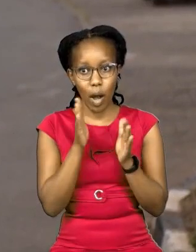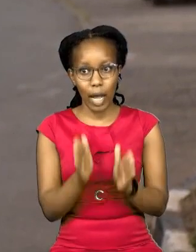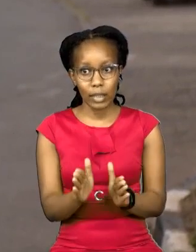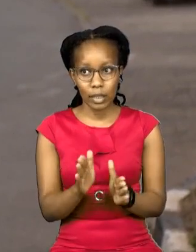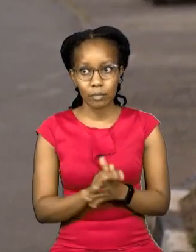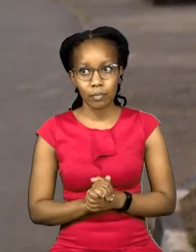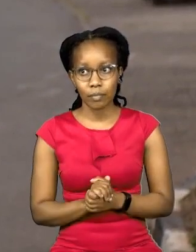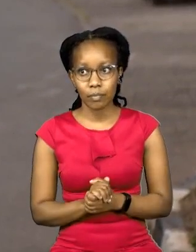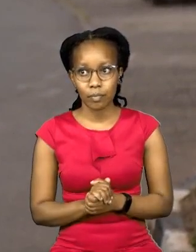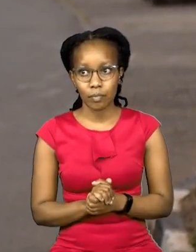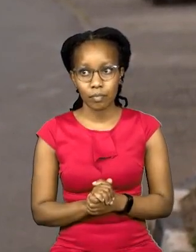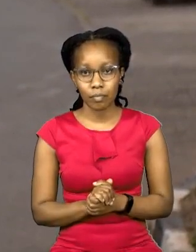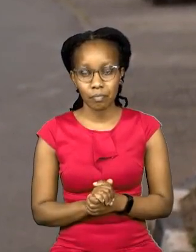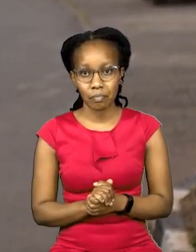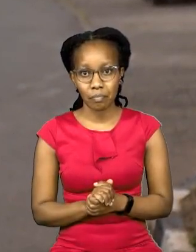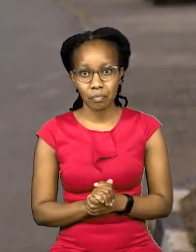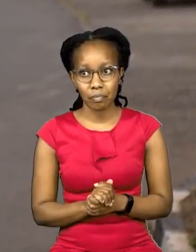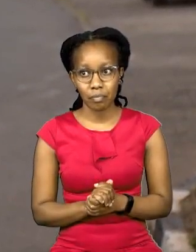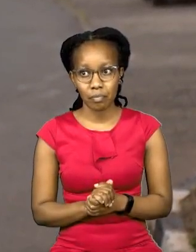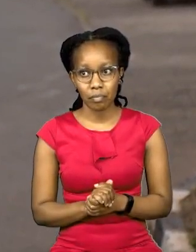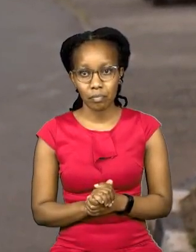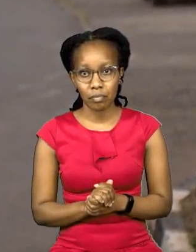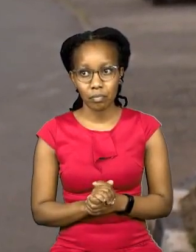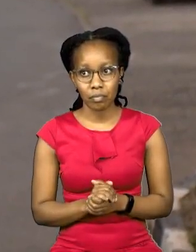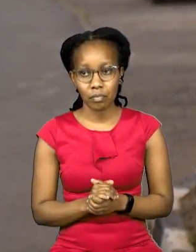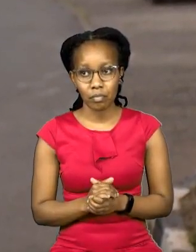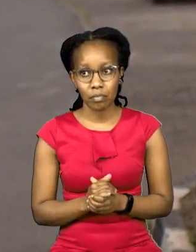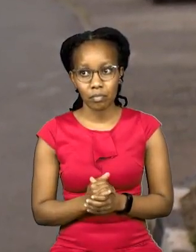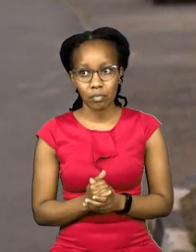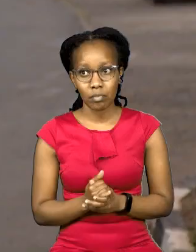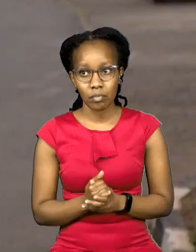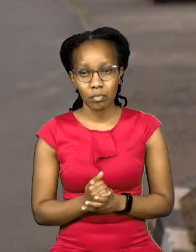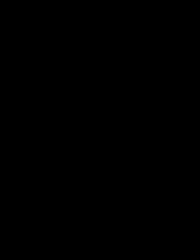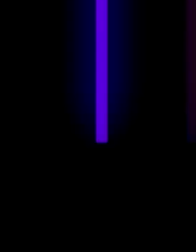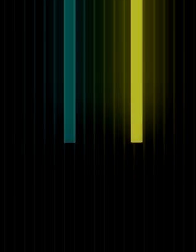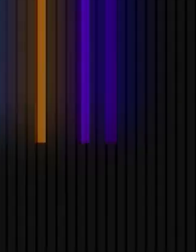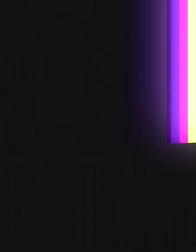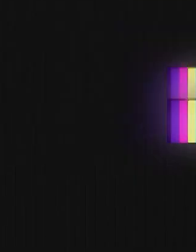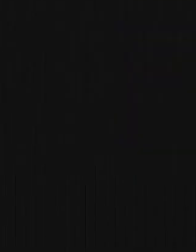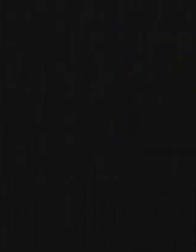Andrew Kill, Switch TV, at Multimedia University of Kenya, in Nairobi.